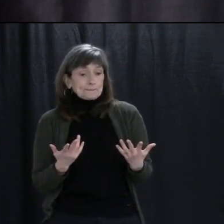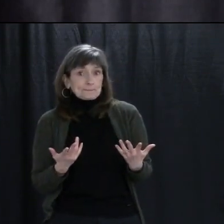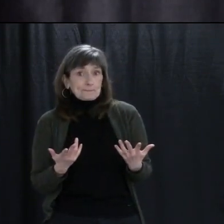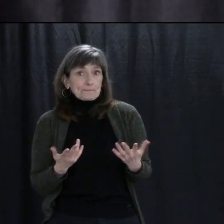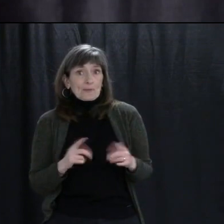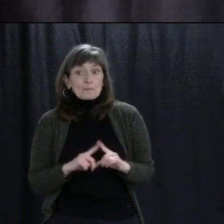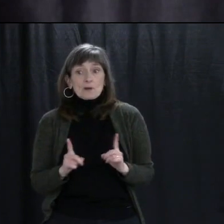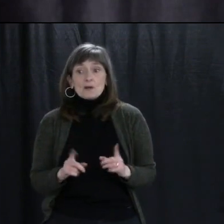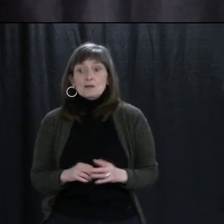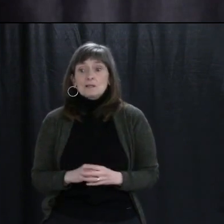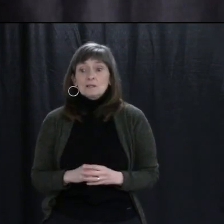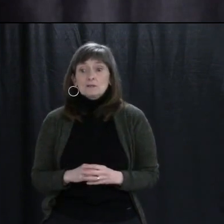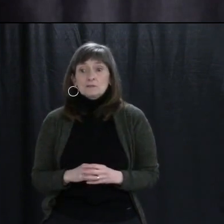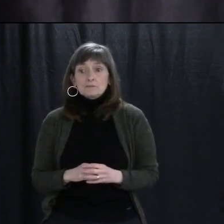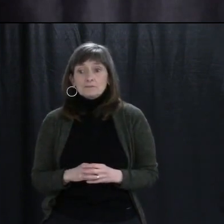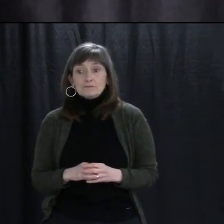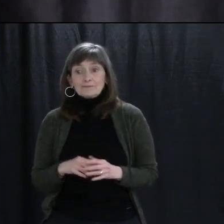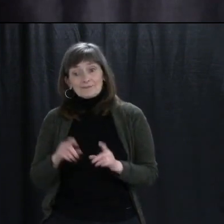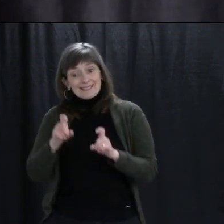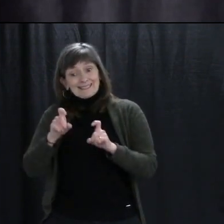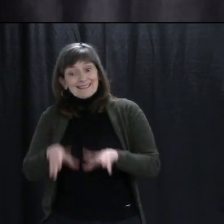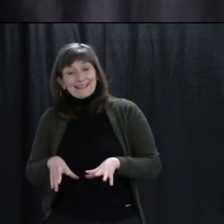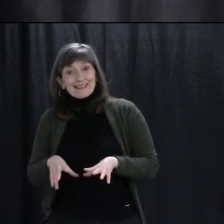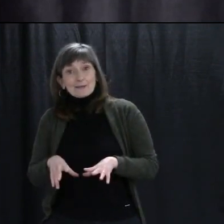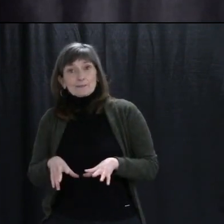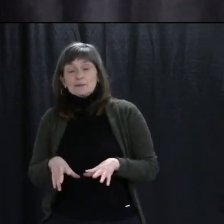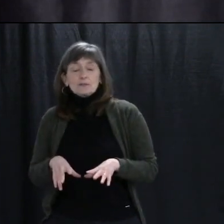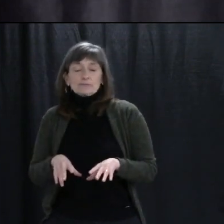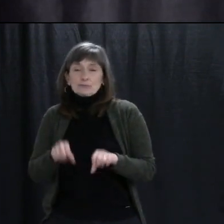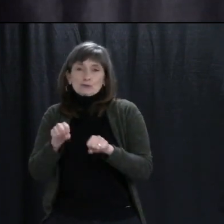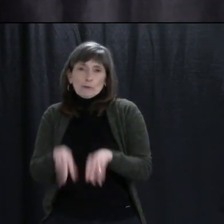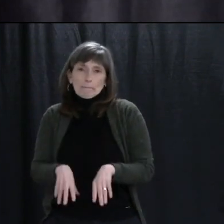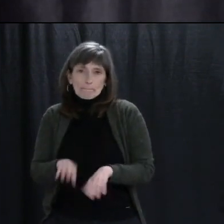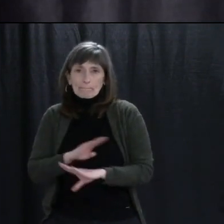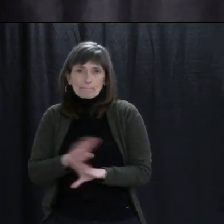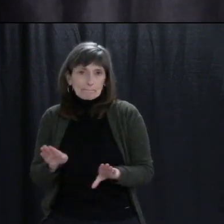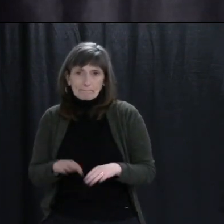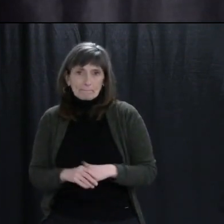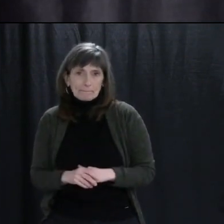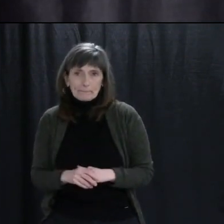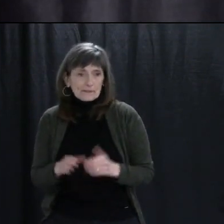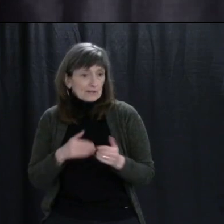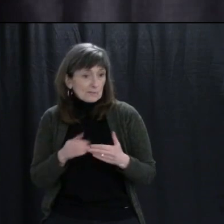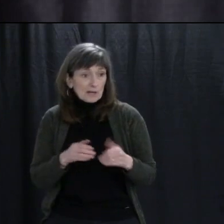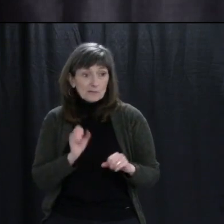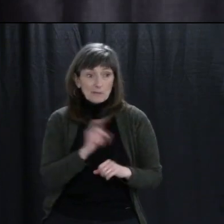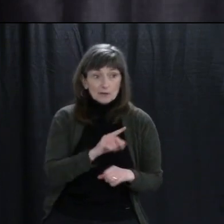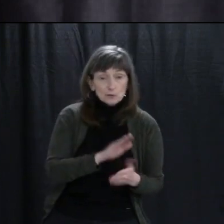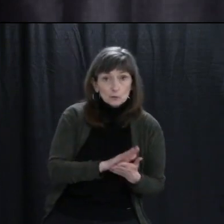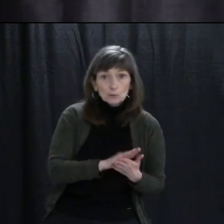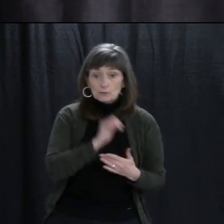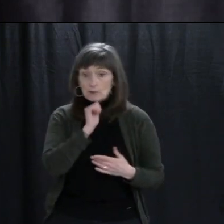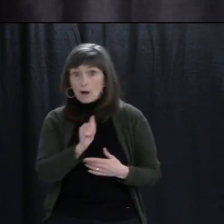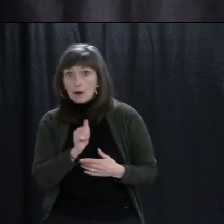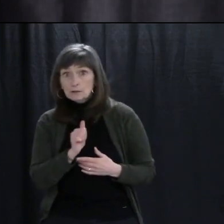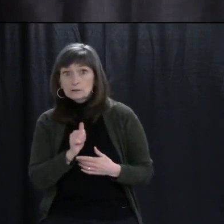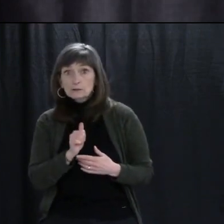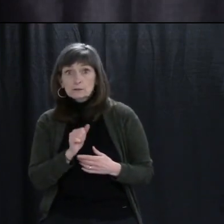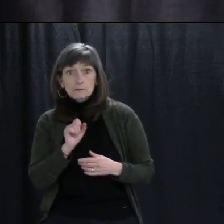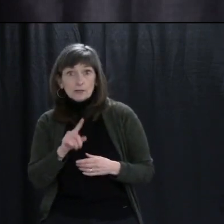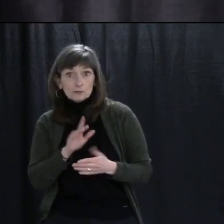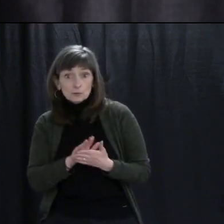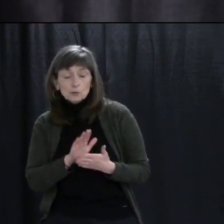my remarks that exams are going to be canceled for this year. Instructional time right now we feel is a